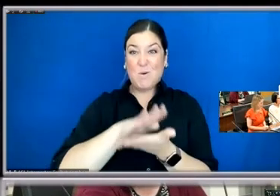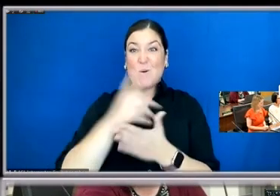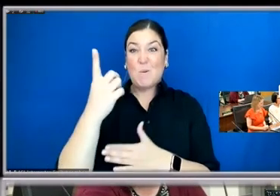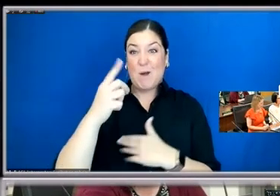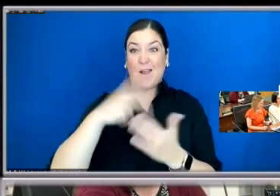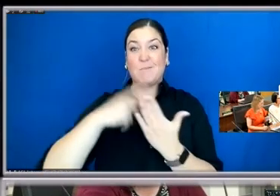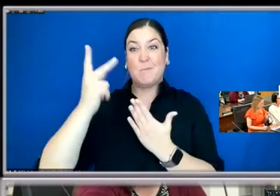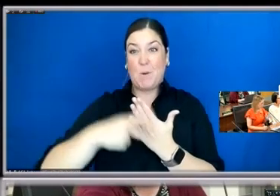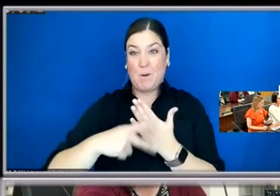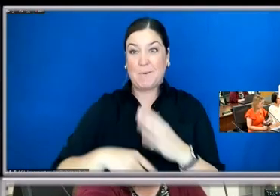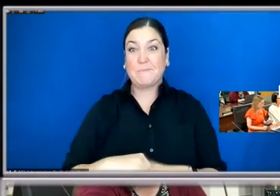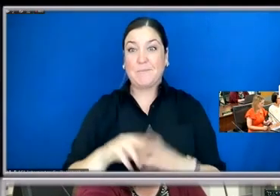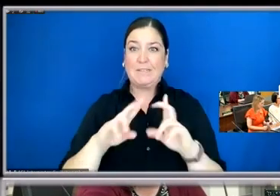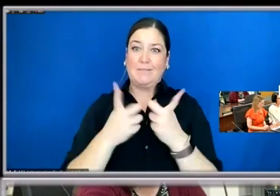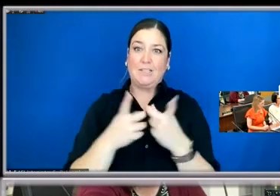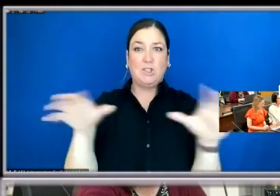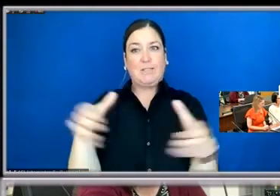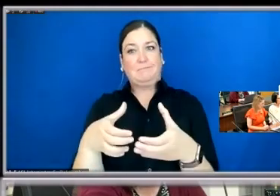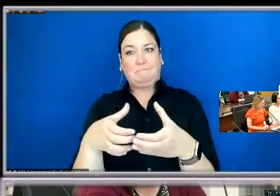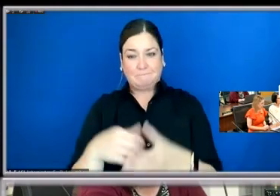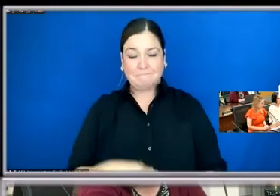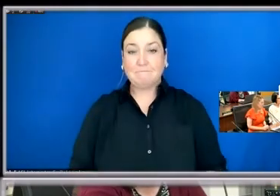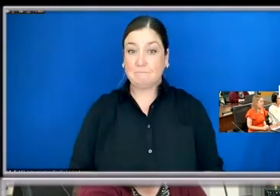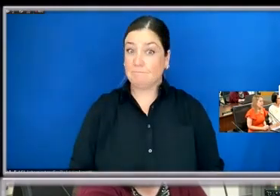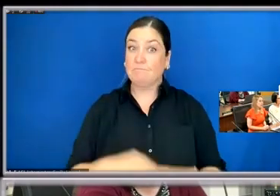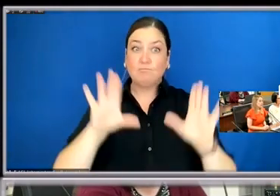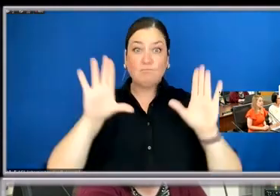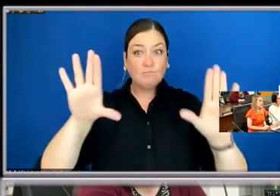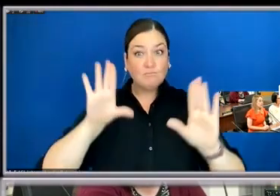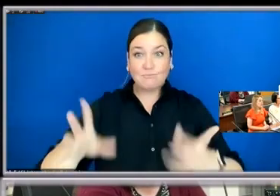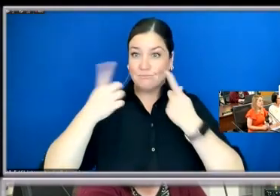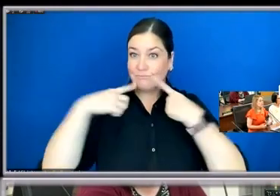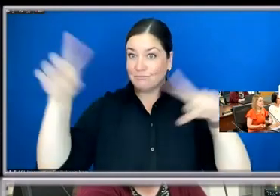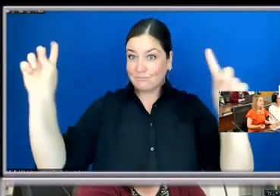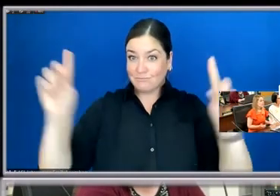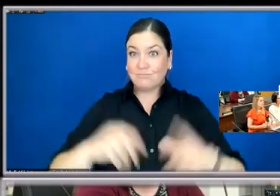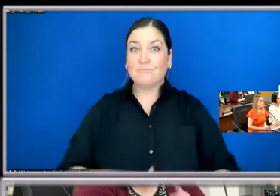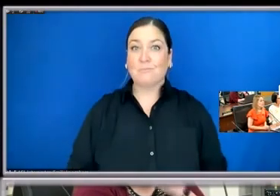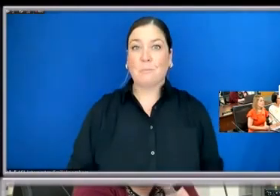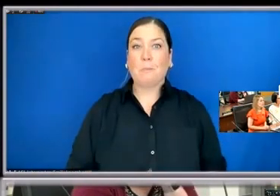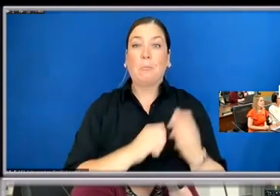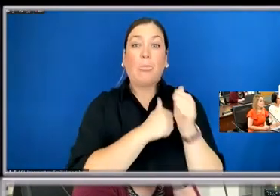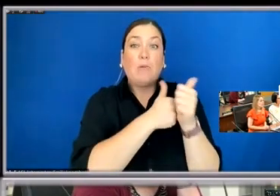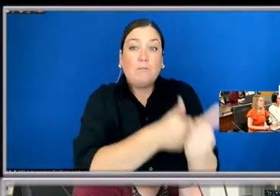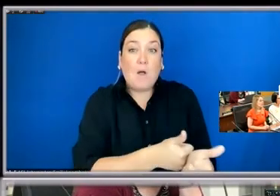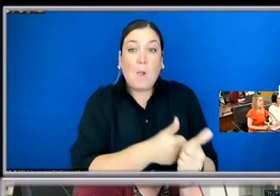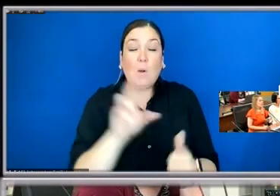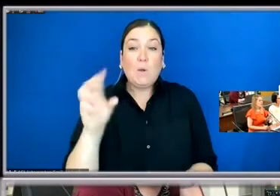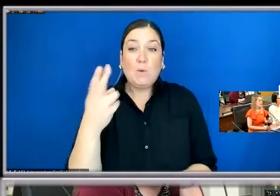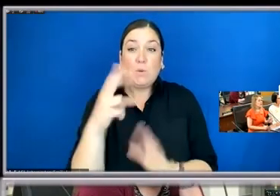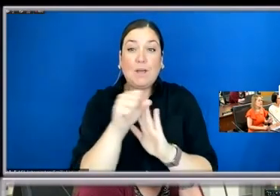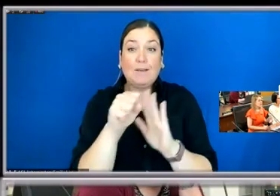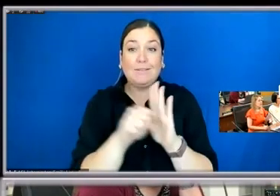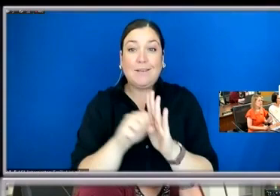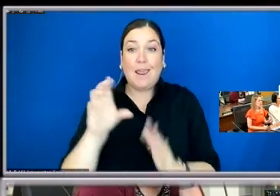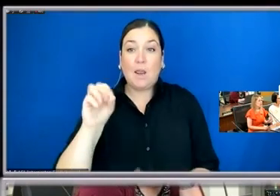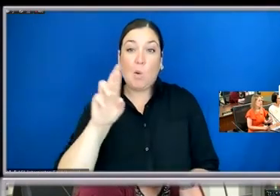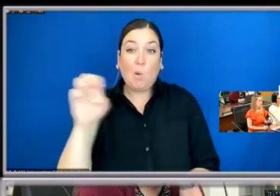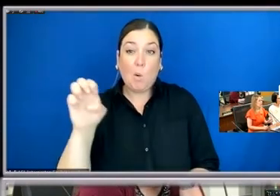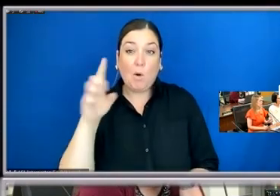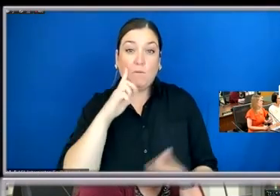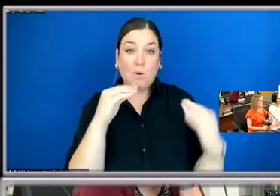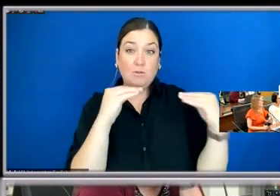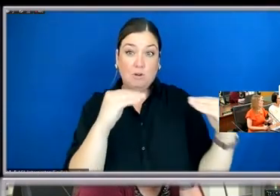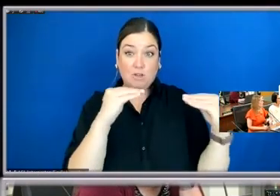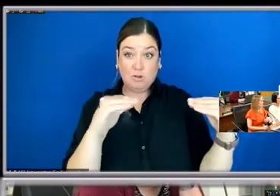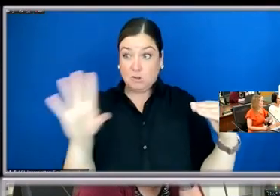one division. So that's a great success. We also follow the Utah State Core for instruction, so you understand that we are following